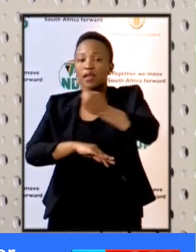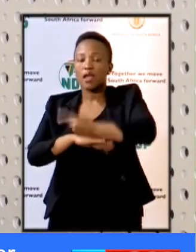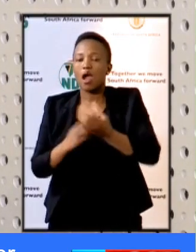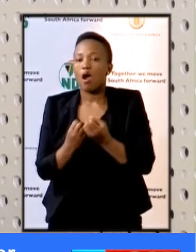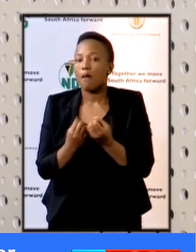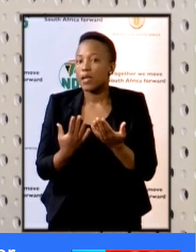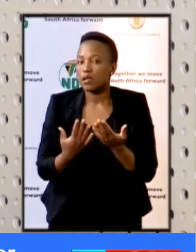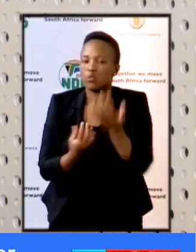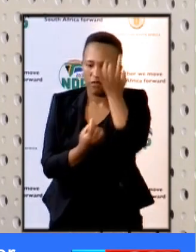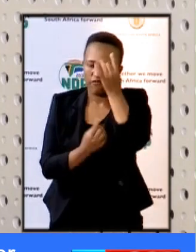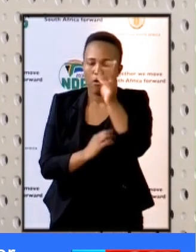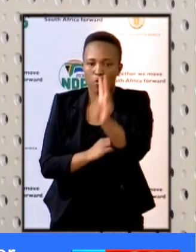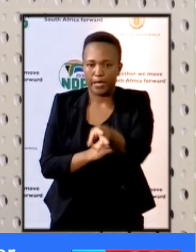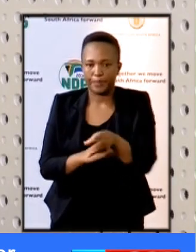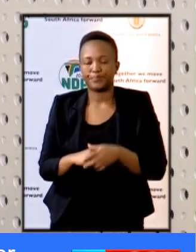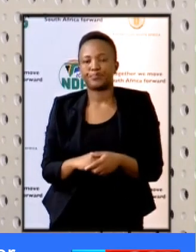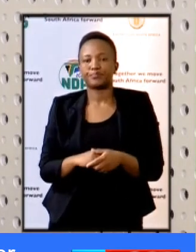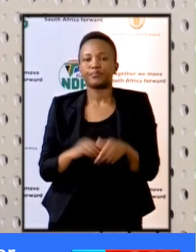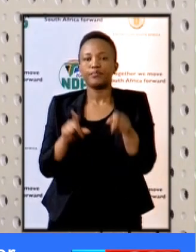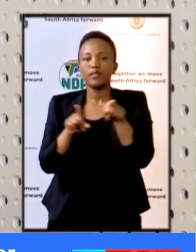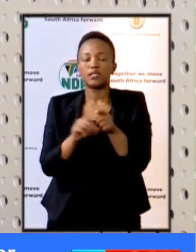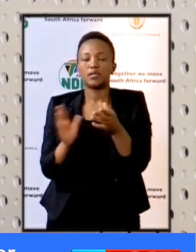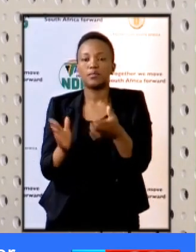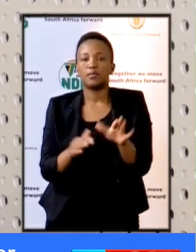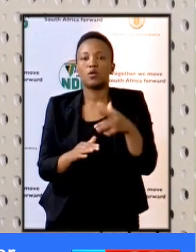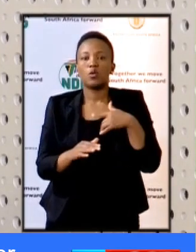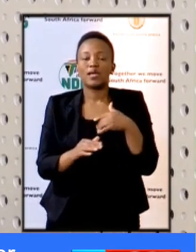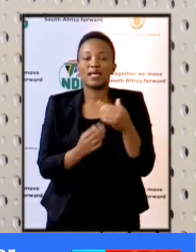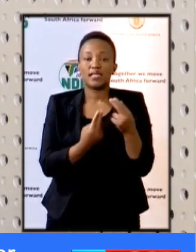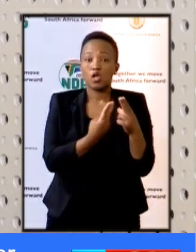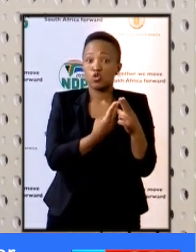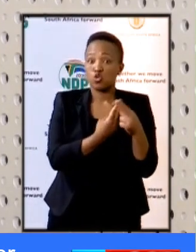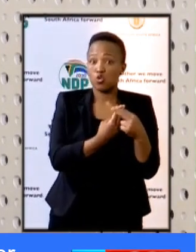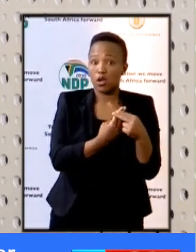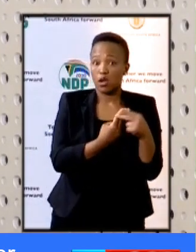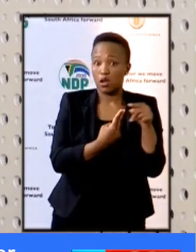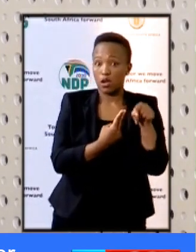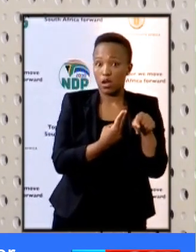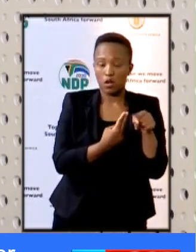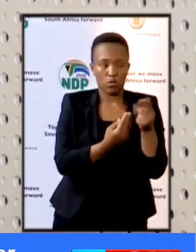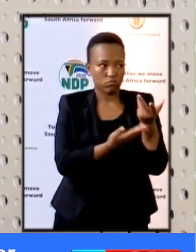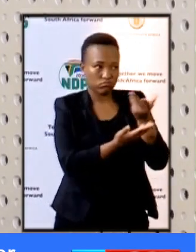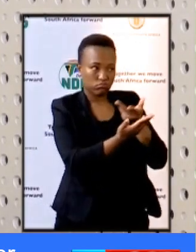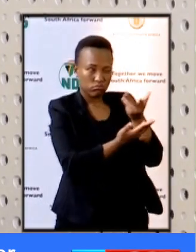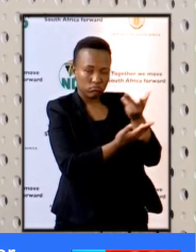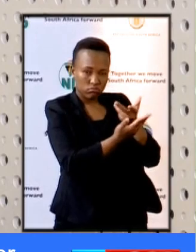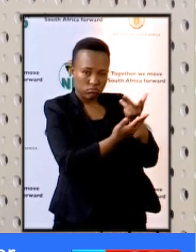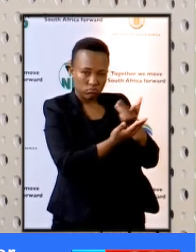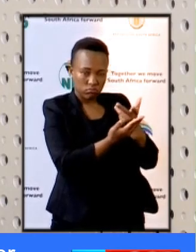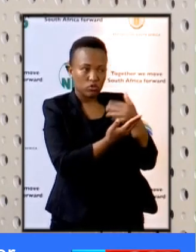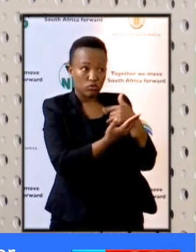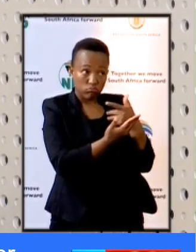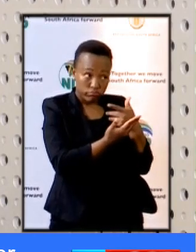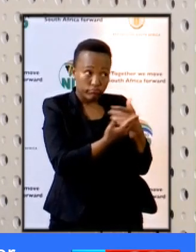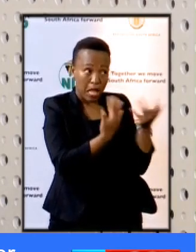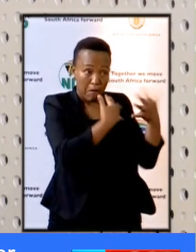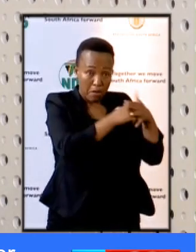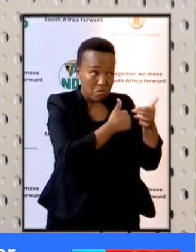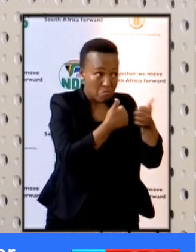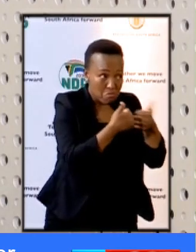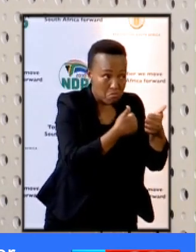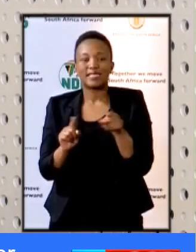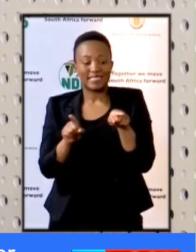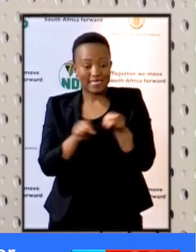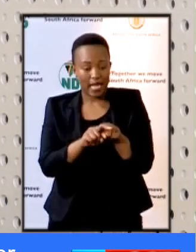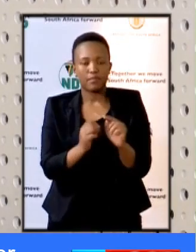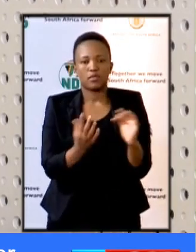days. We will also engage with organized labor in the implementation of these measures. And will be aligned